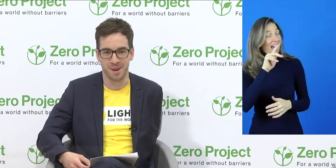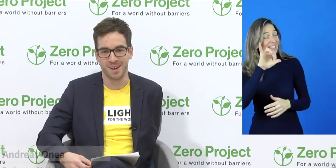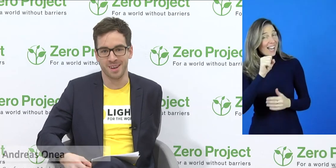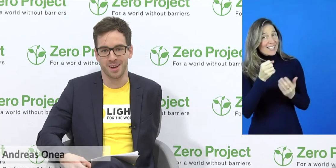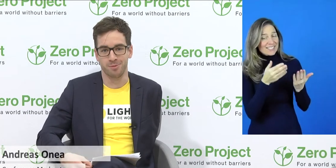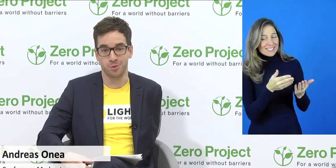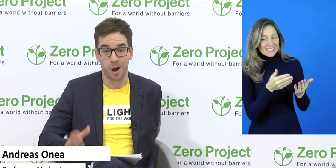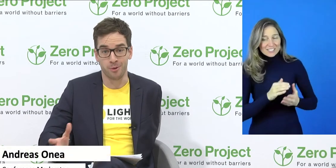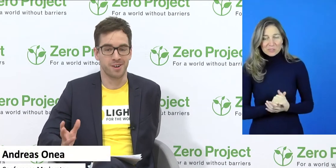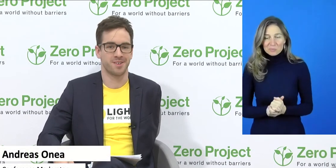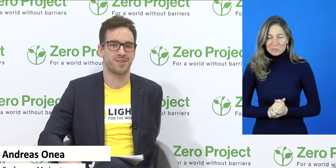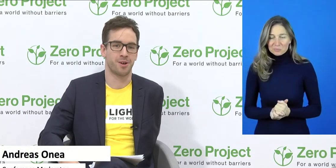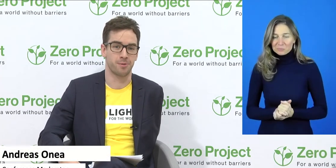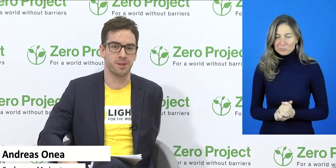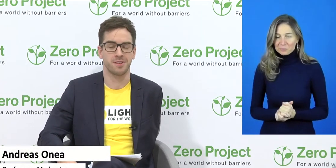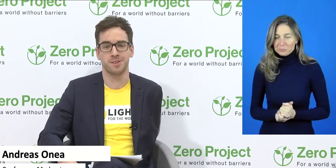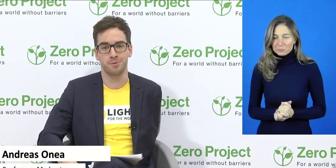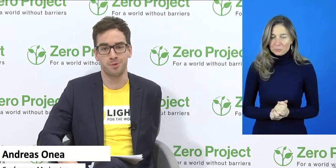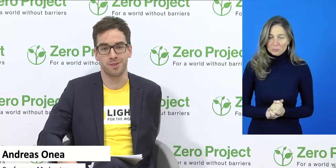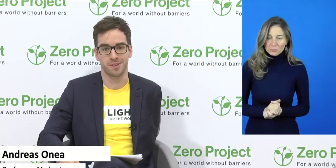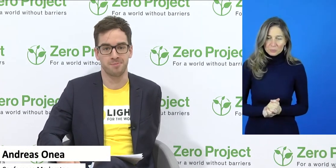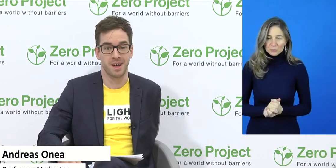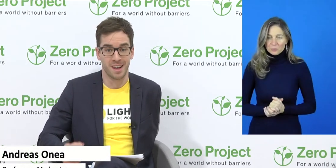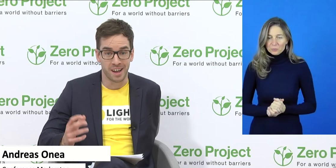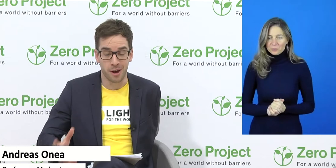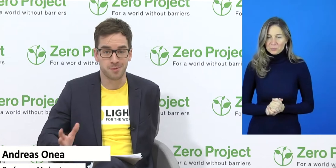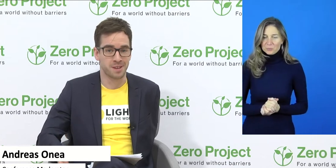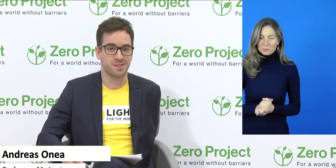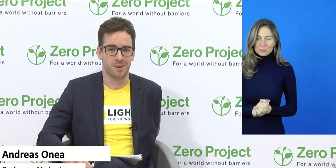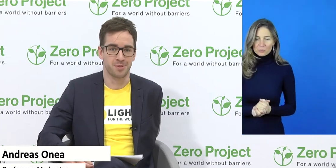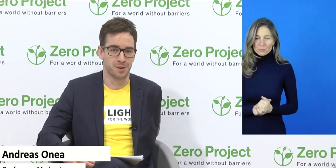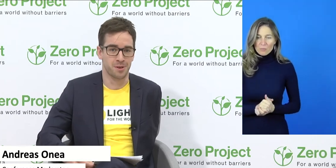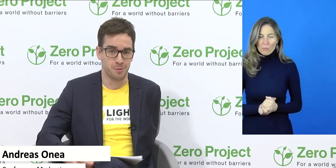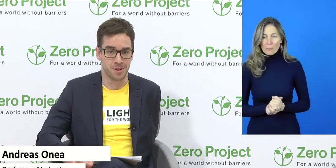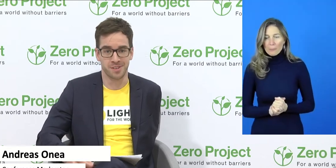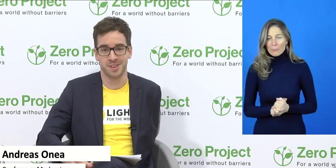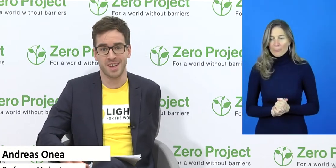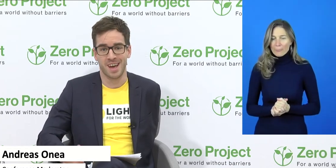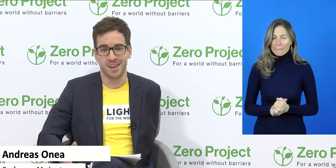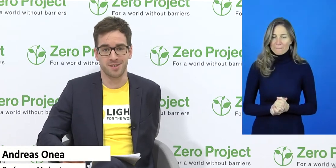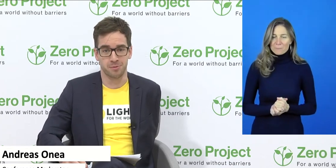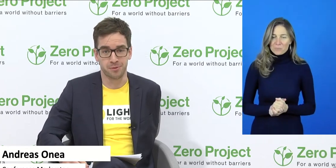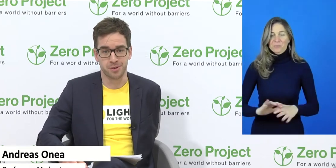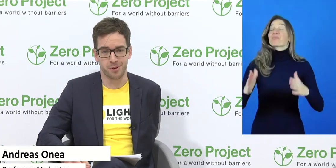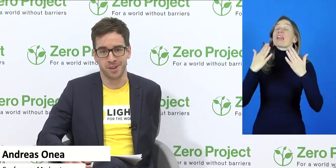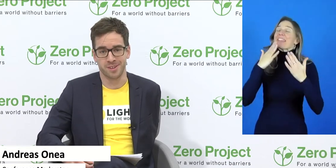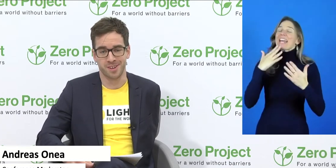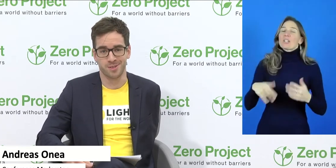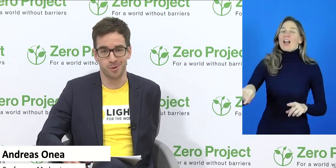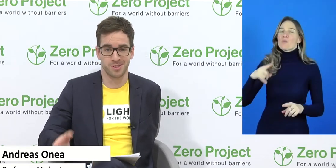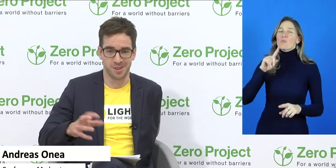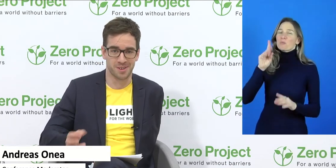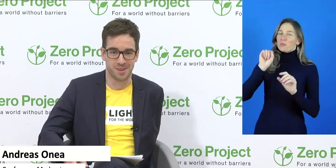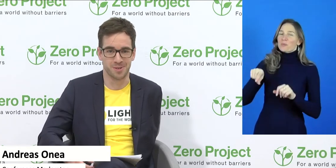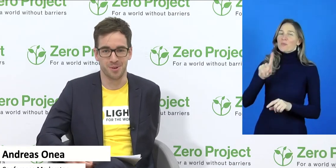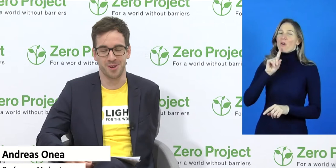welcome to our Her Abilities Award announcement of the winners. As Wilfried already